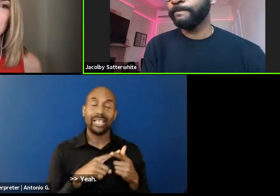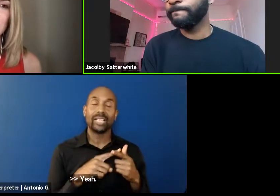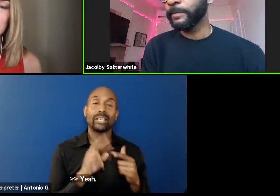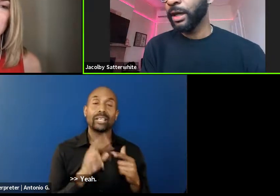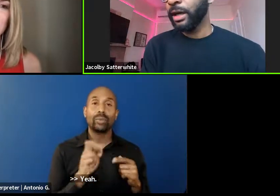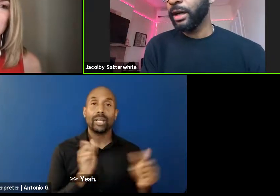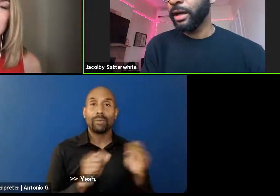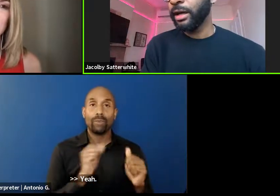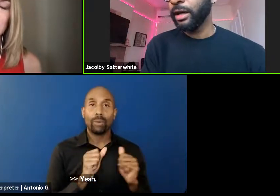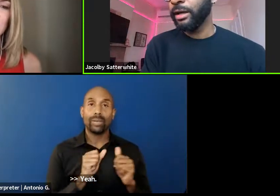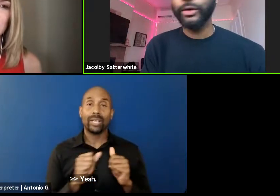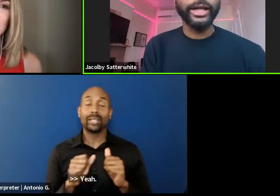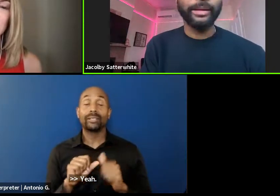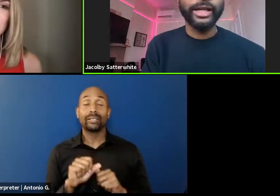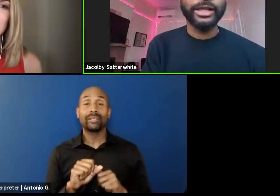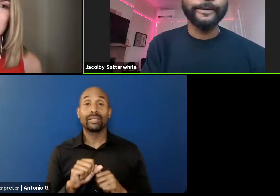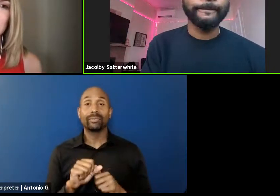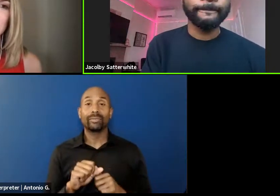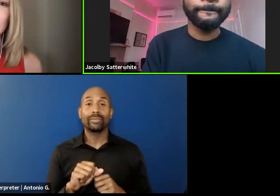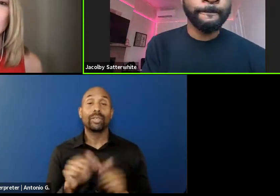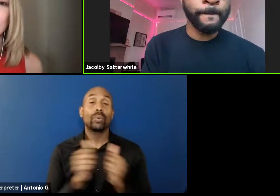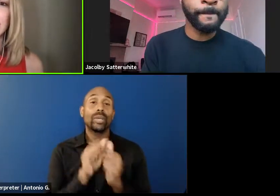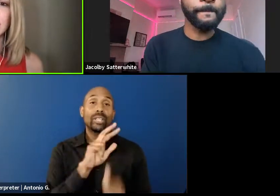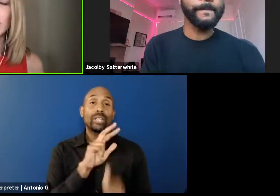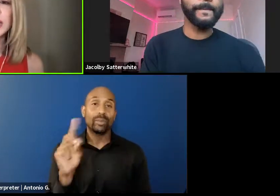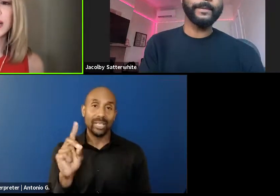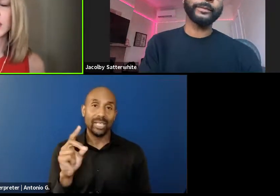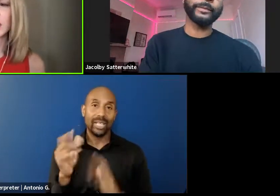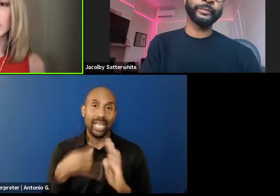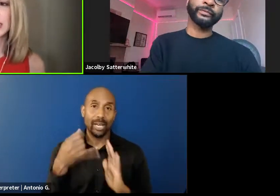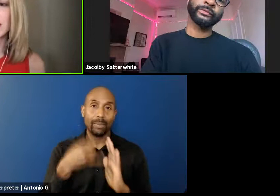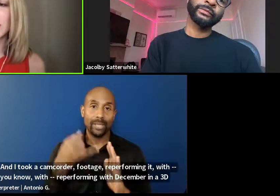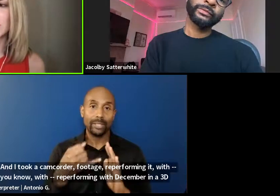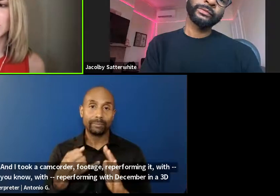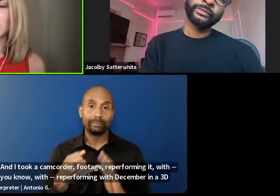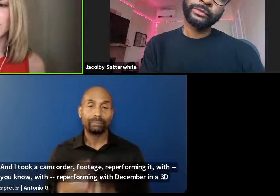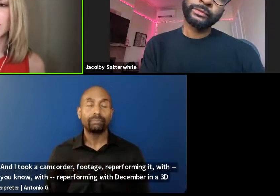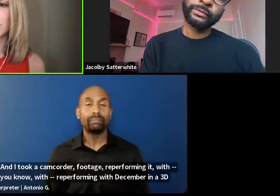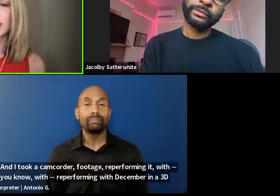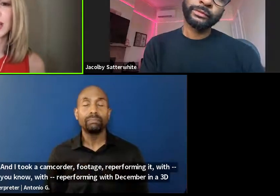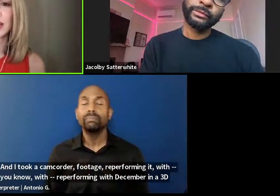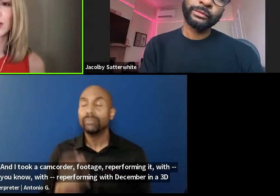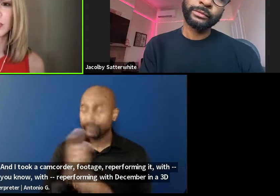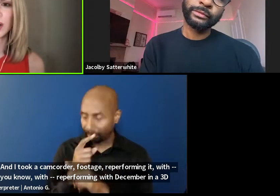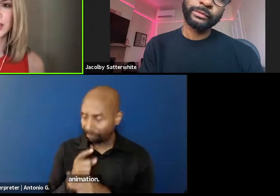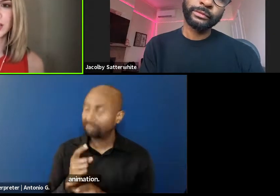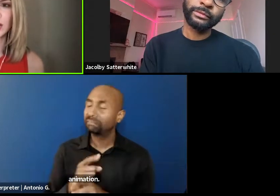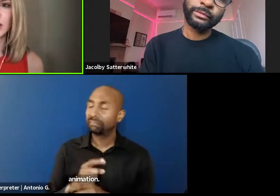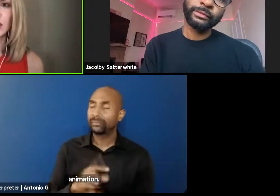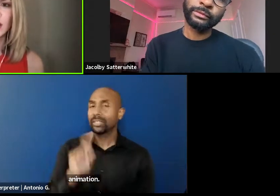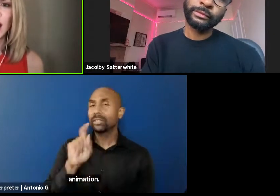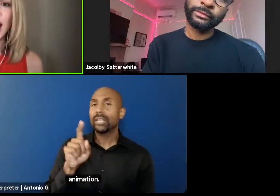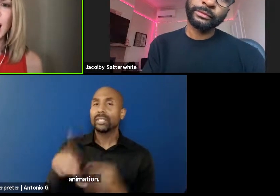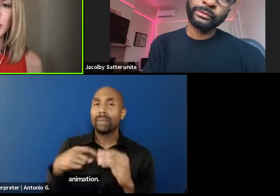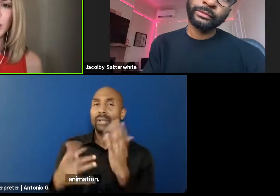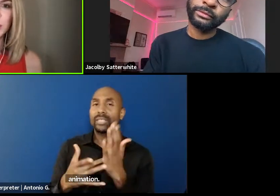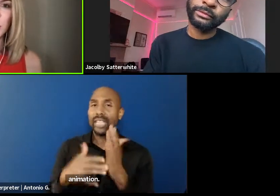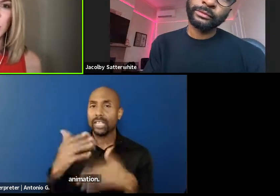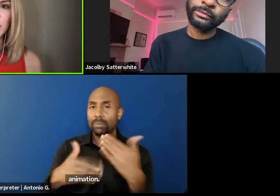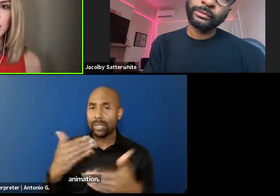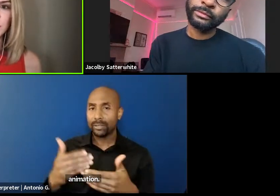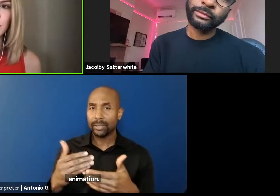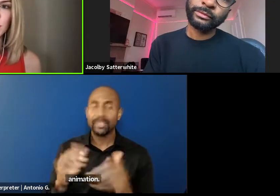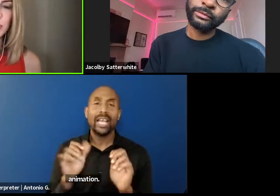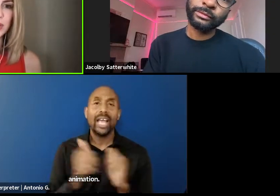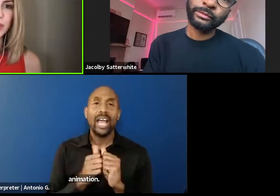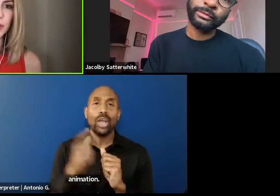with 3D animation. Right. So I wanted to ask you again about sort of the technical process here, how you're